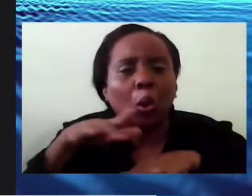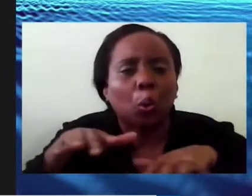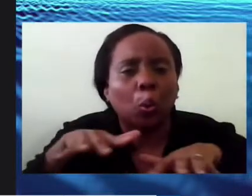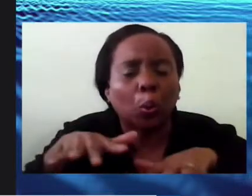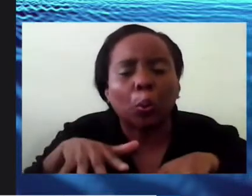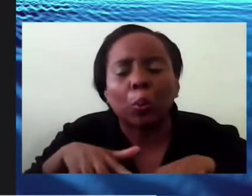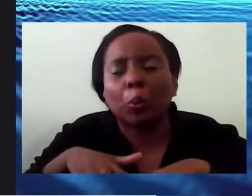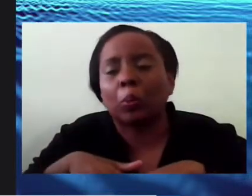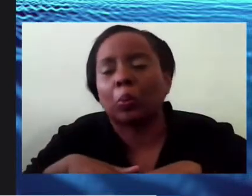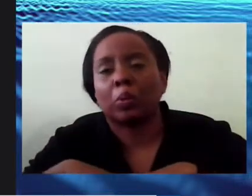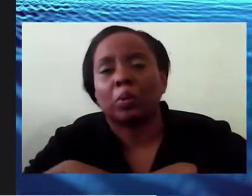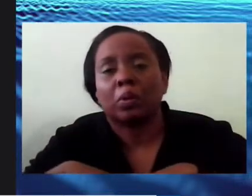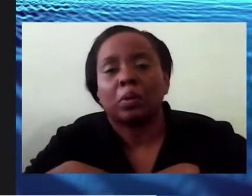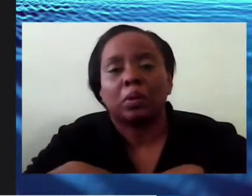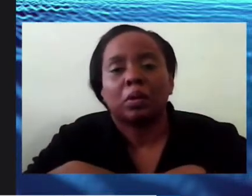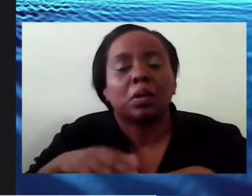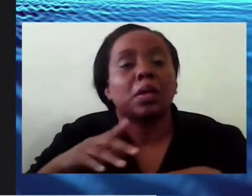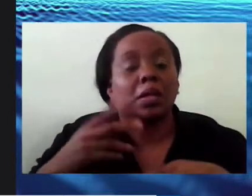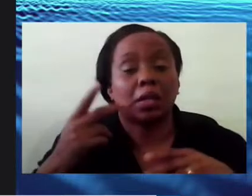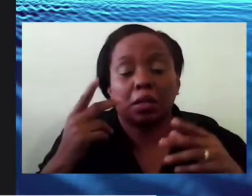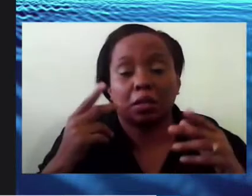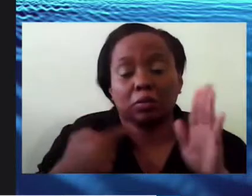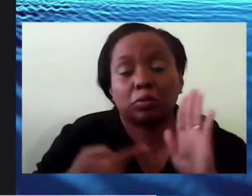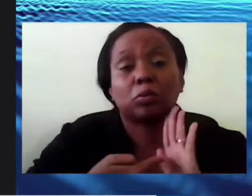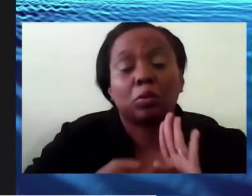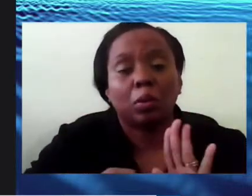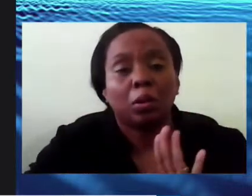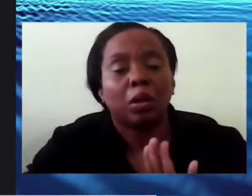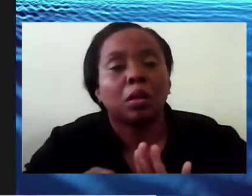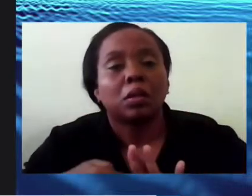that indicate the movement of fluids. And